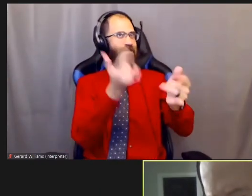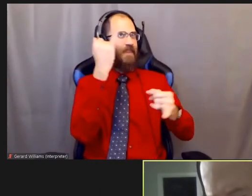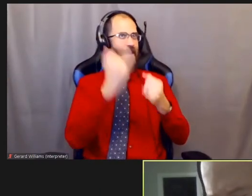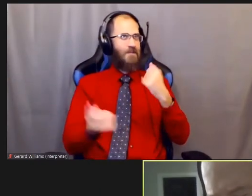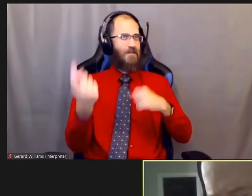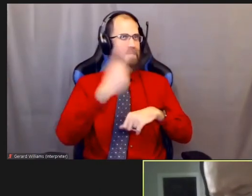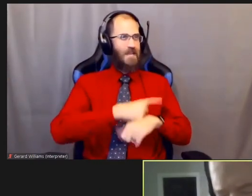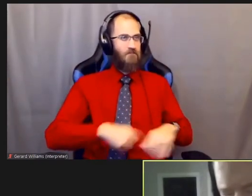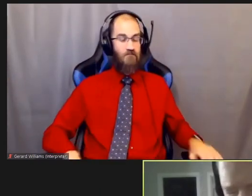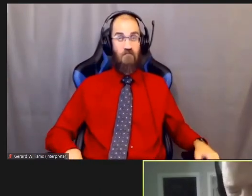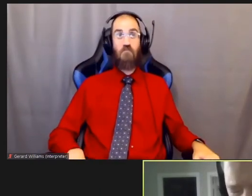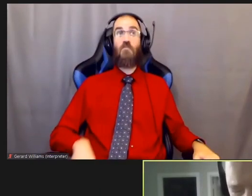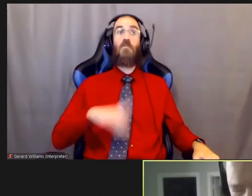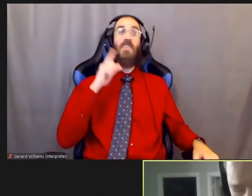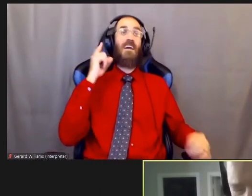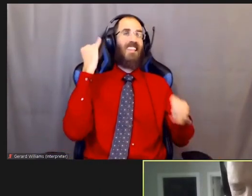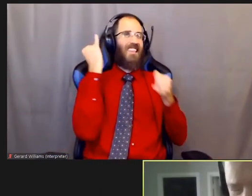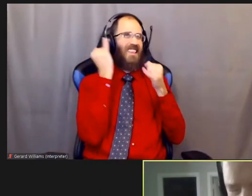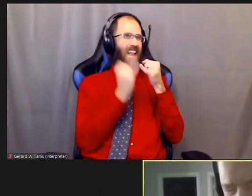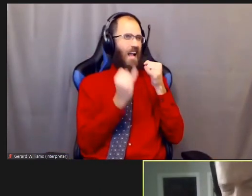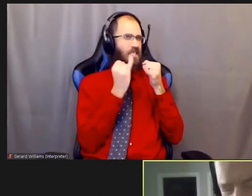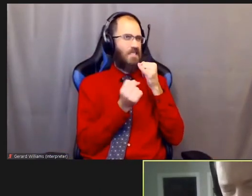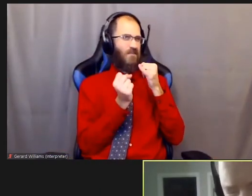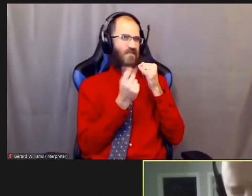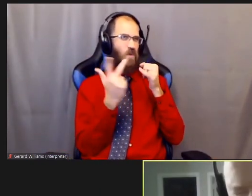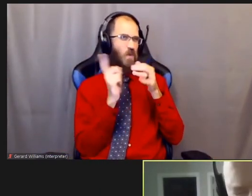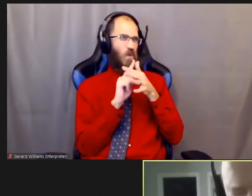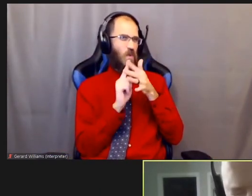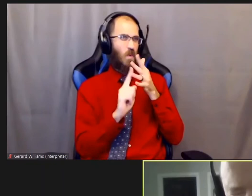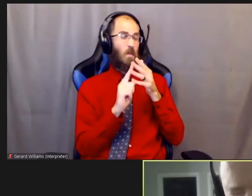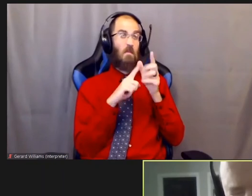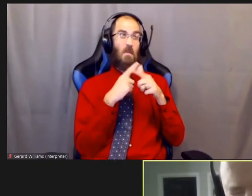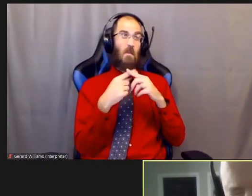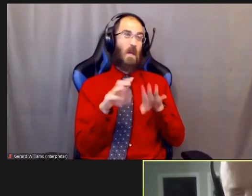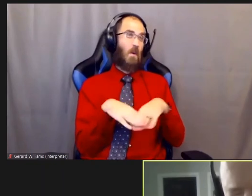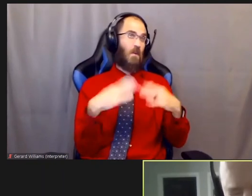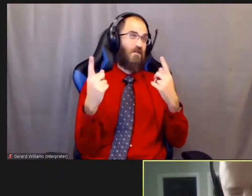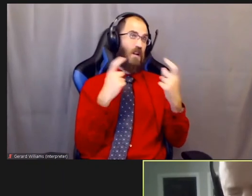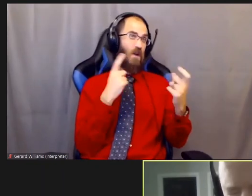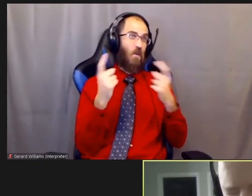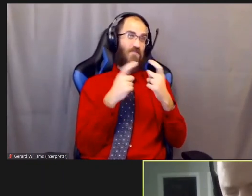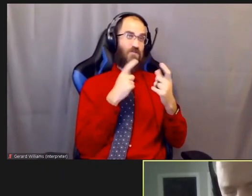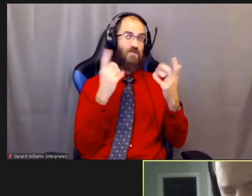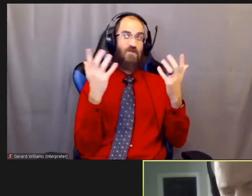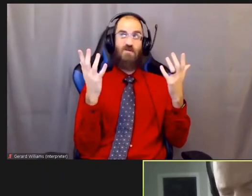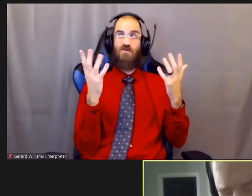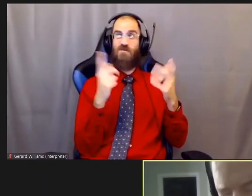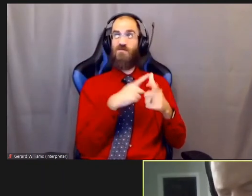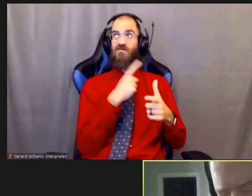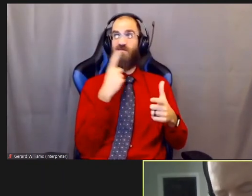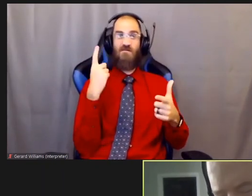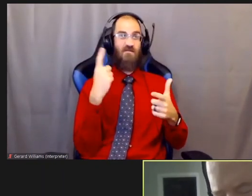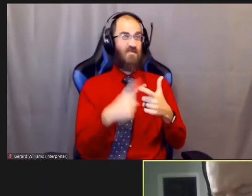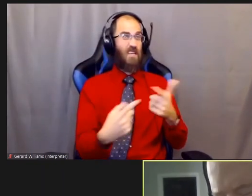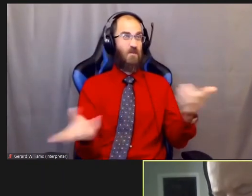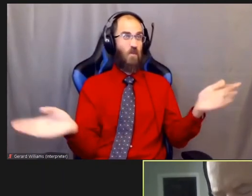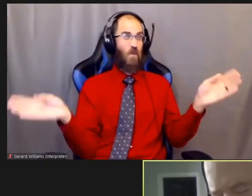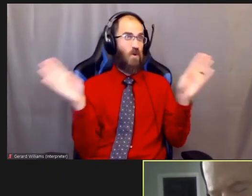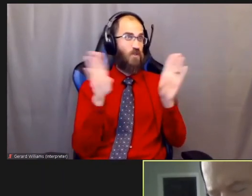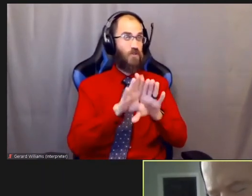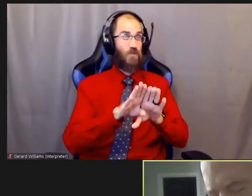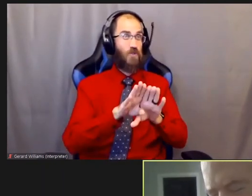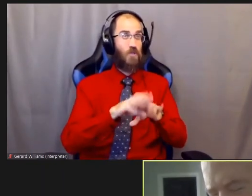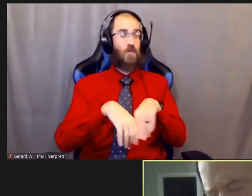A couple of last thoughts on my part, and then we'll take any questions you might have, and then I guess we can adjourn.